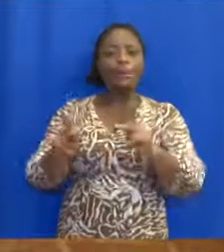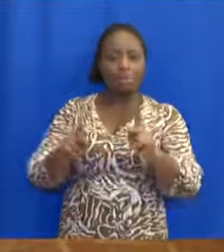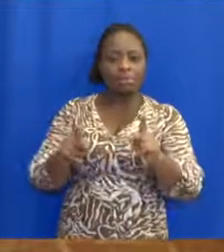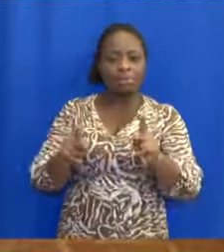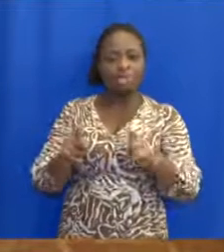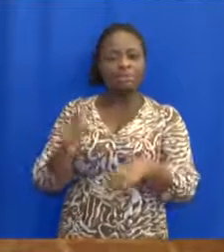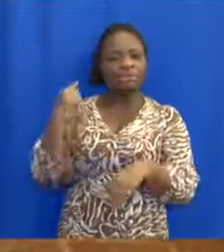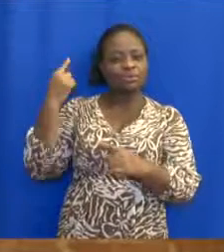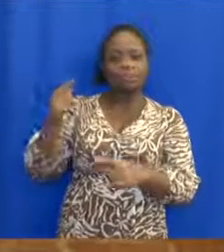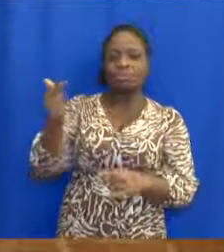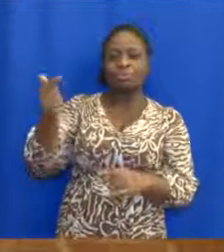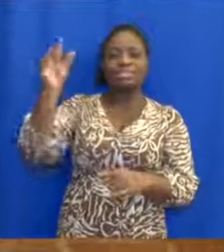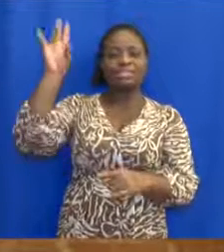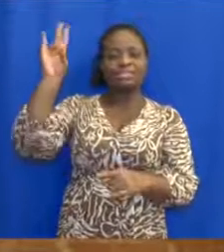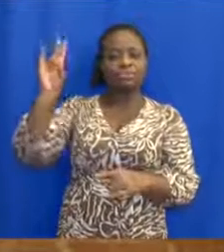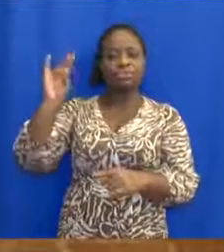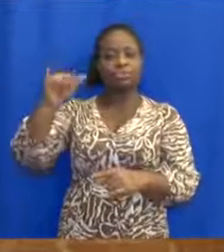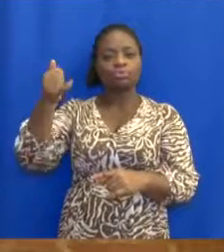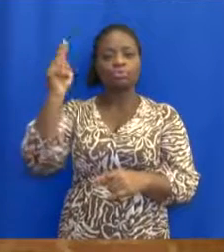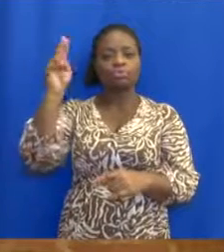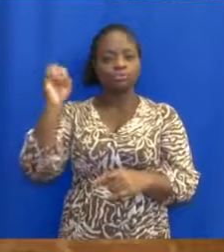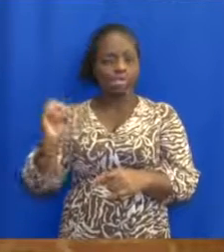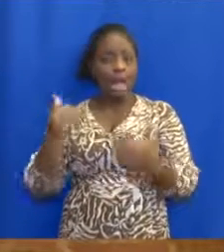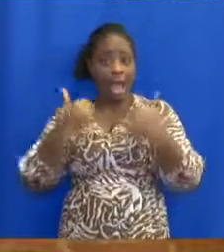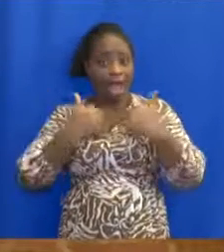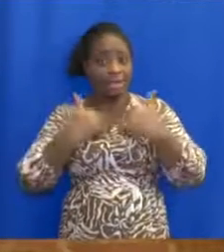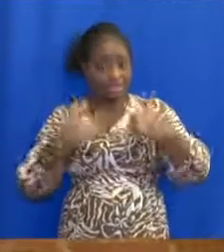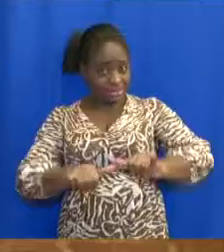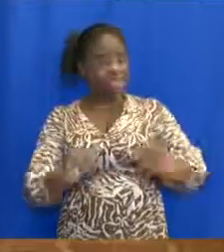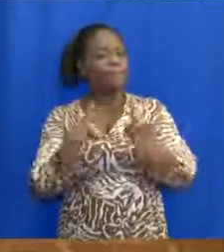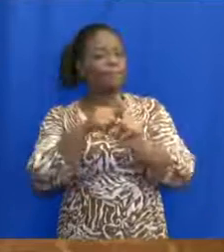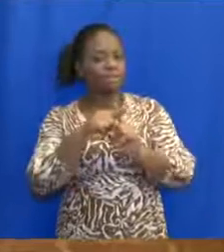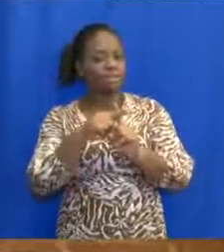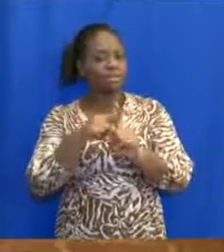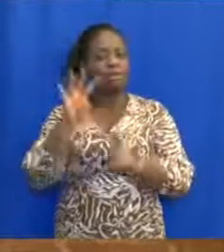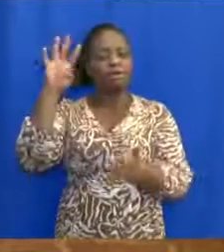of 27 June 2020, had the virus, stood at